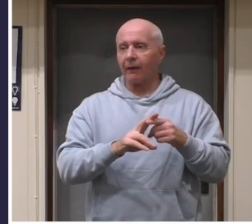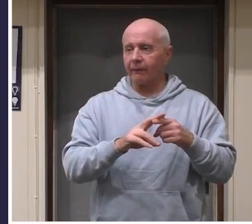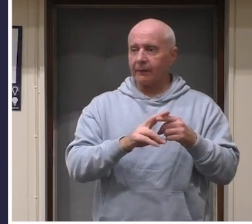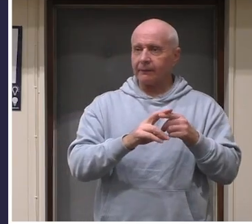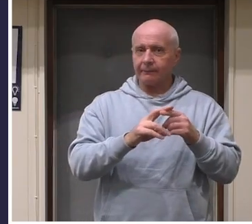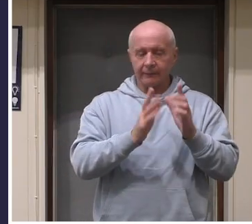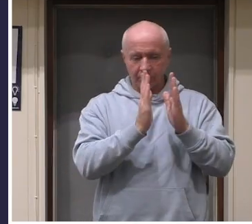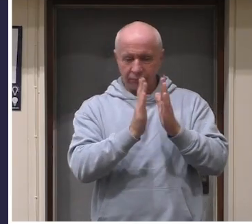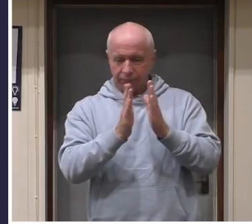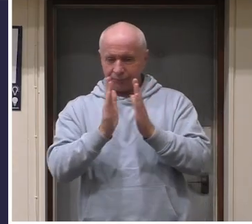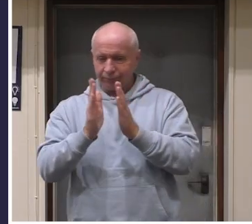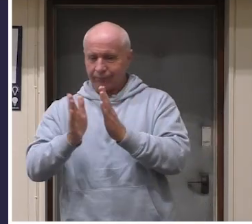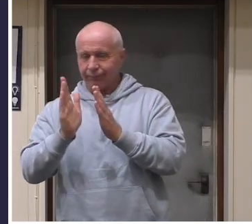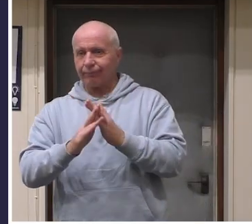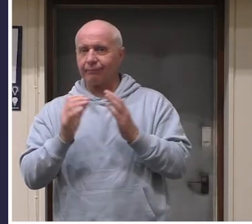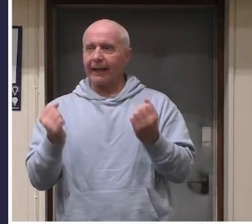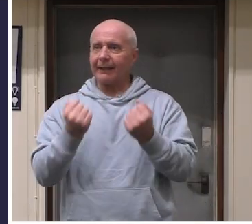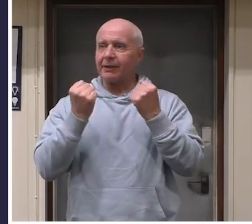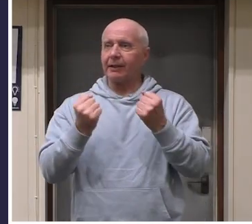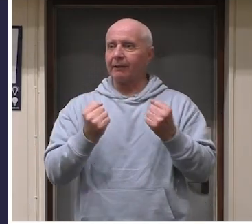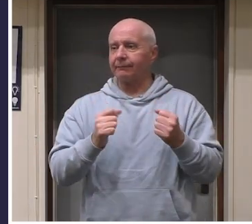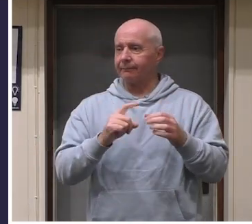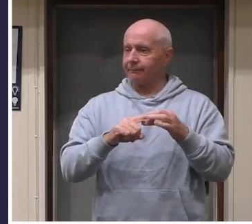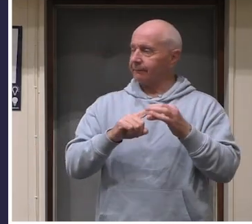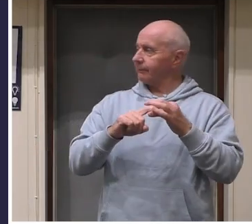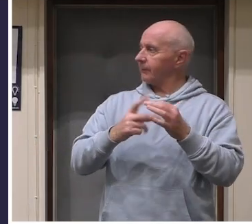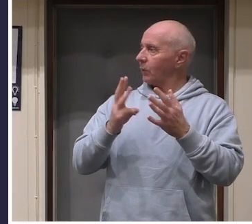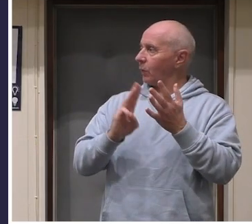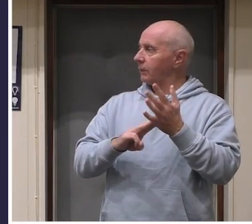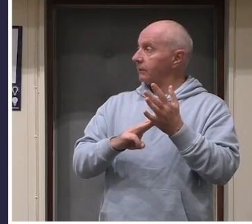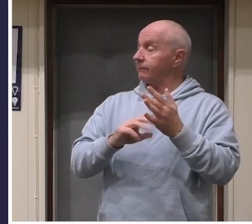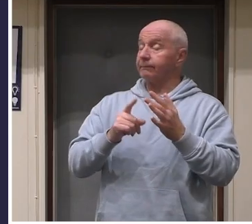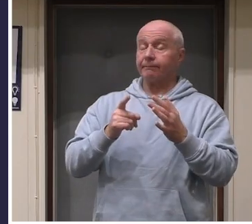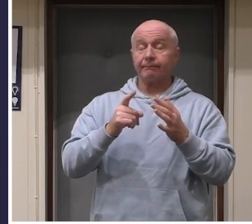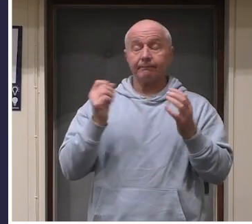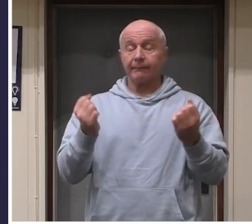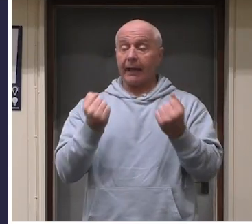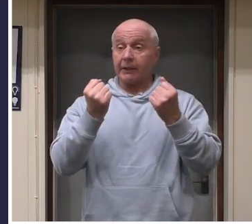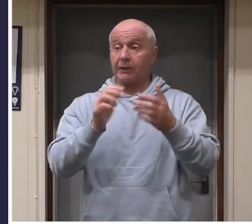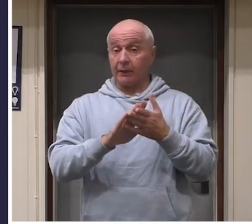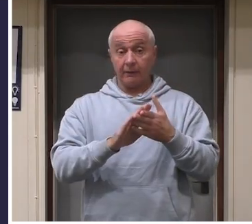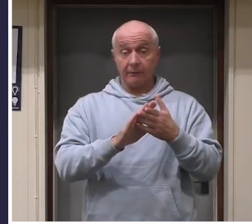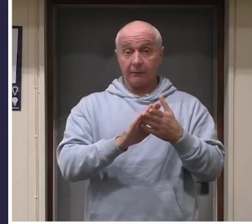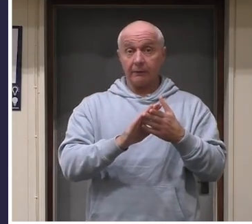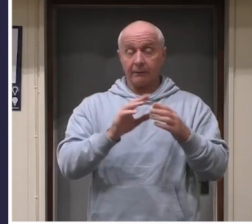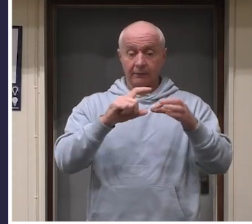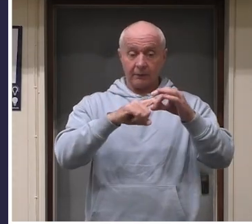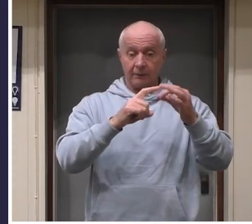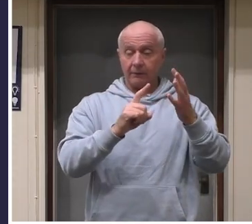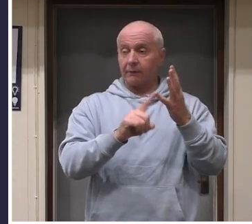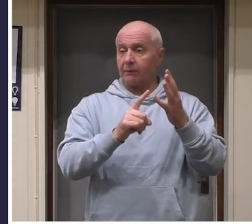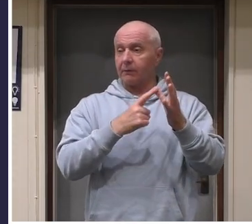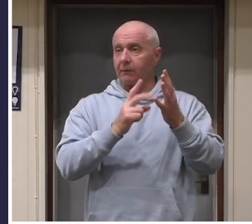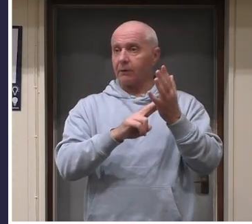energy, discrete packets or quanta of energy, who have energy, each of which quanta has an